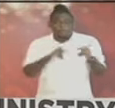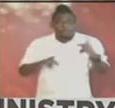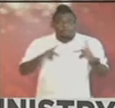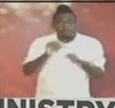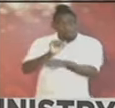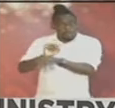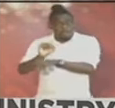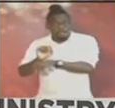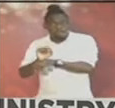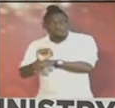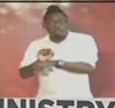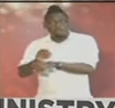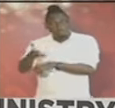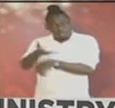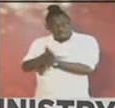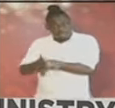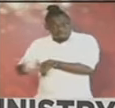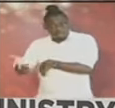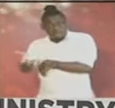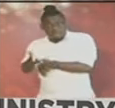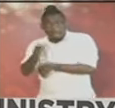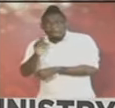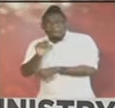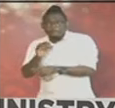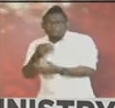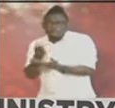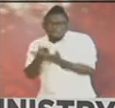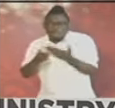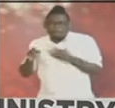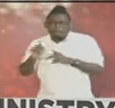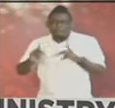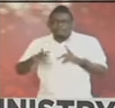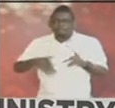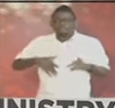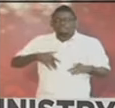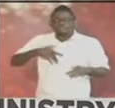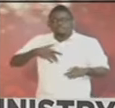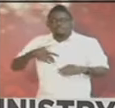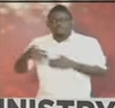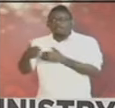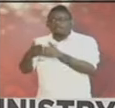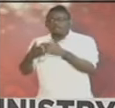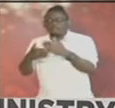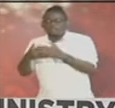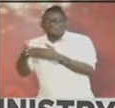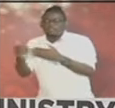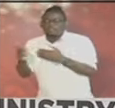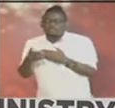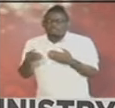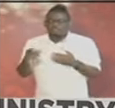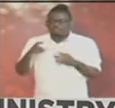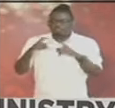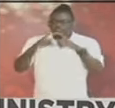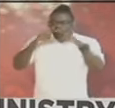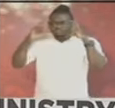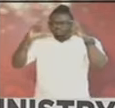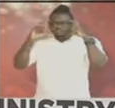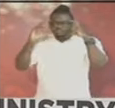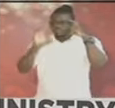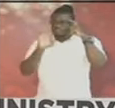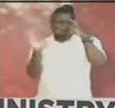are familiar and comfortable with each other, they may drop the ball and interact at